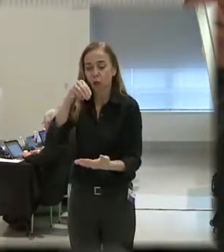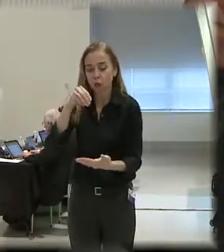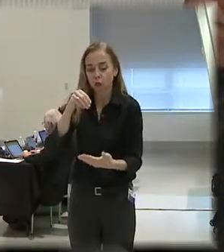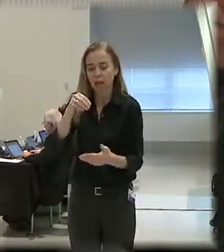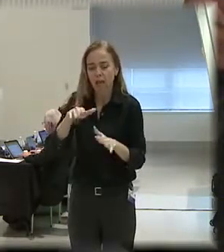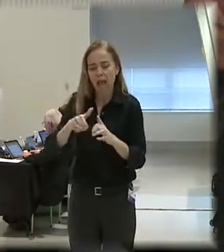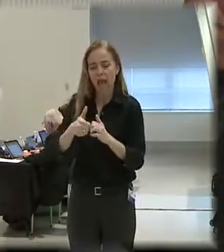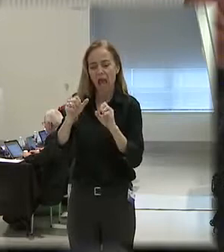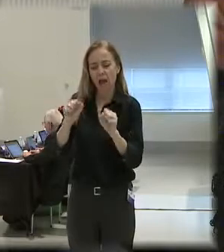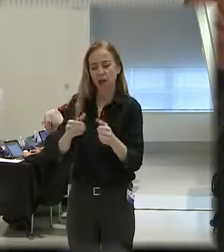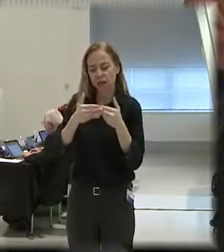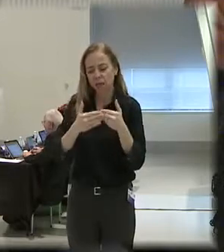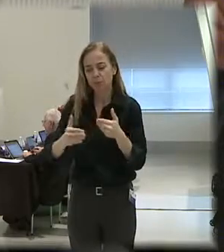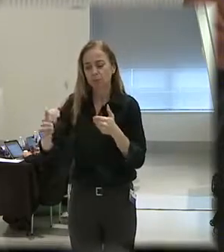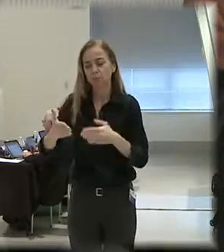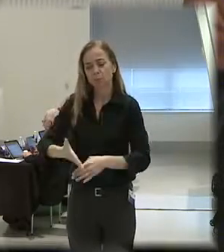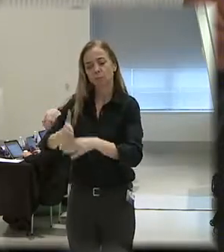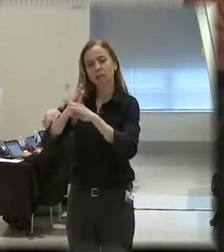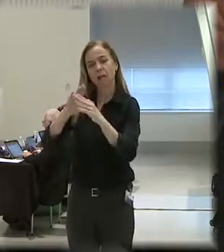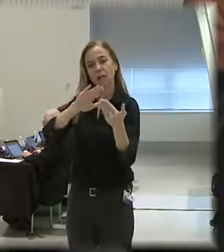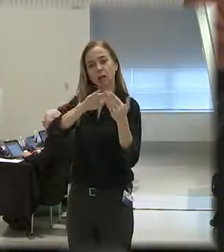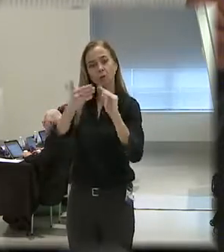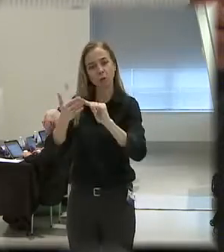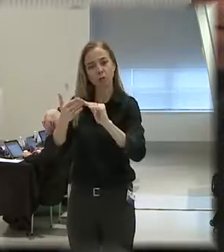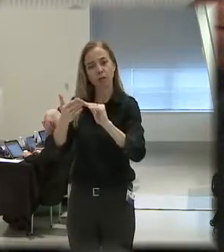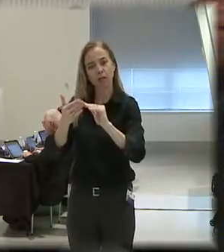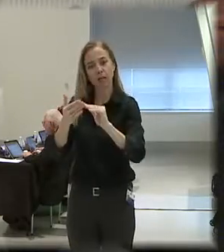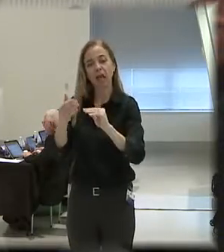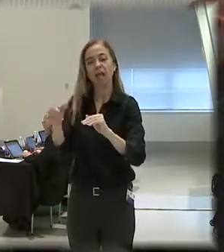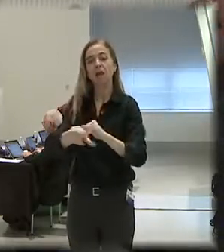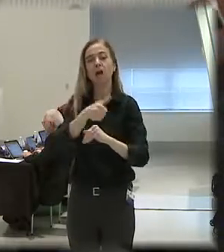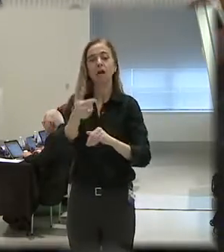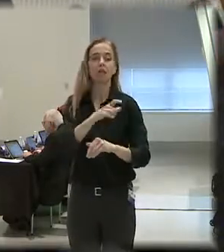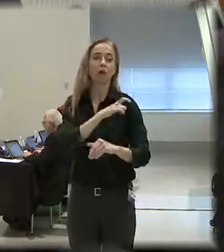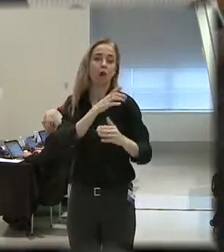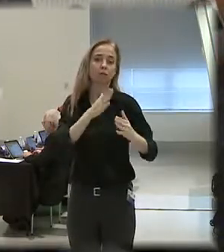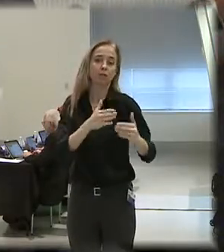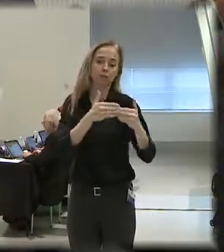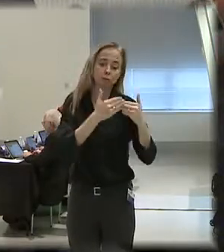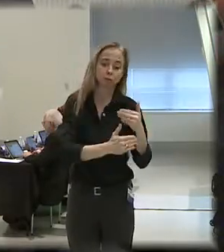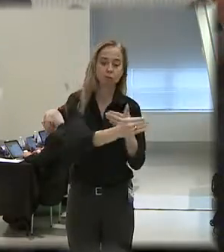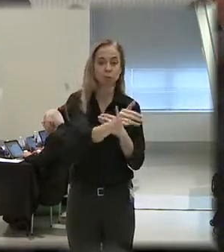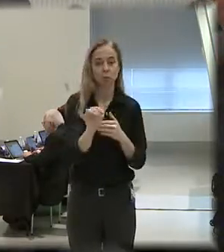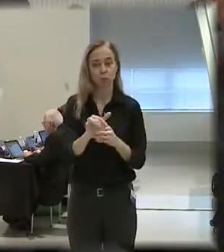can protect the community and the officers going forward.